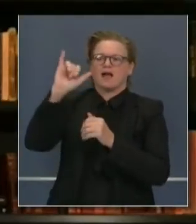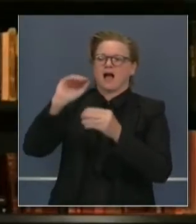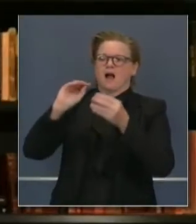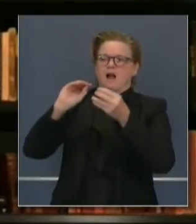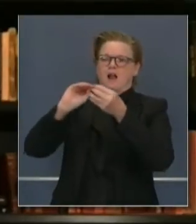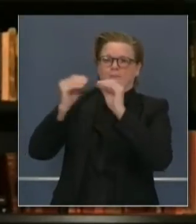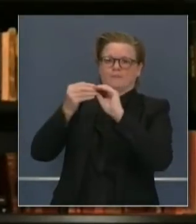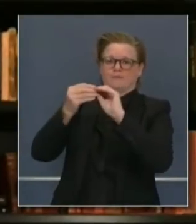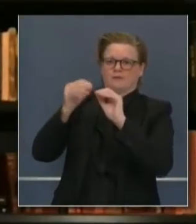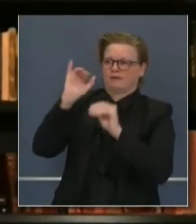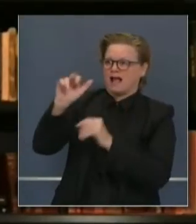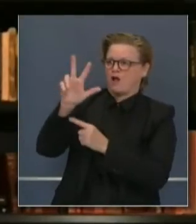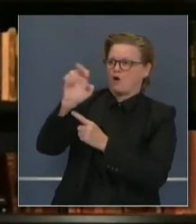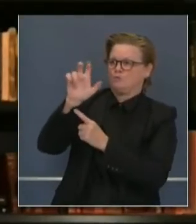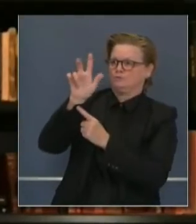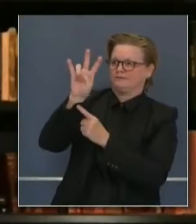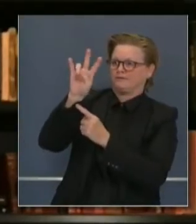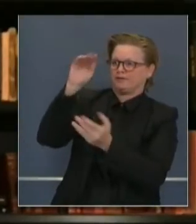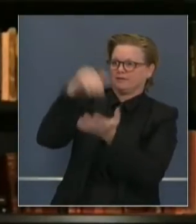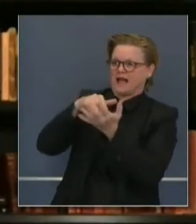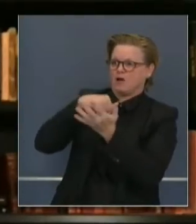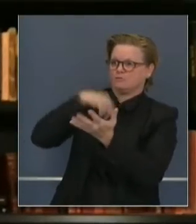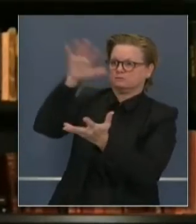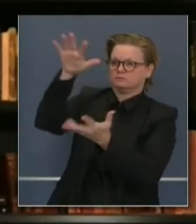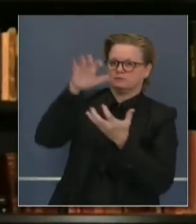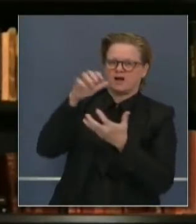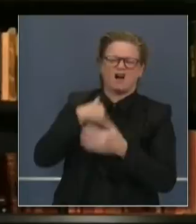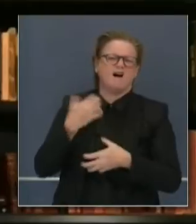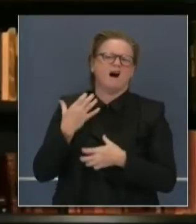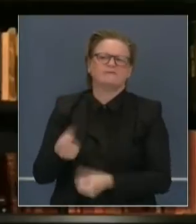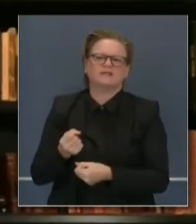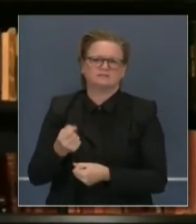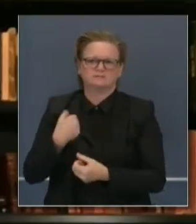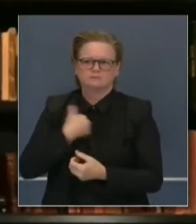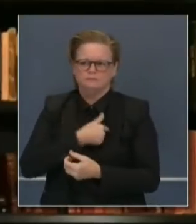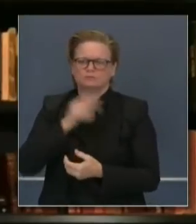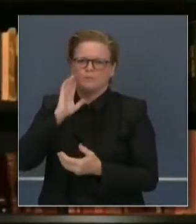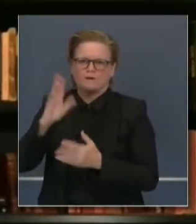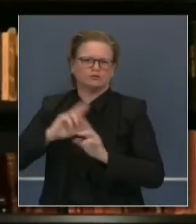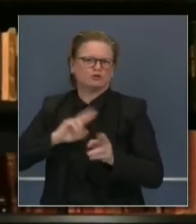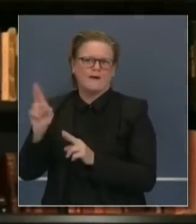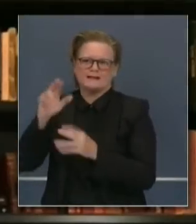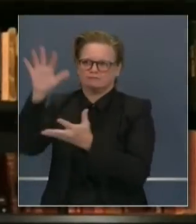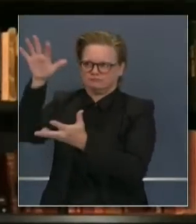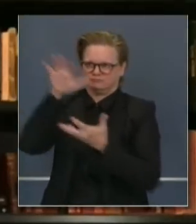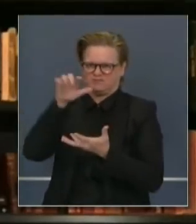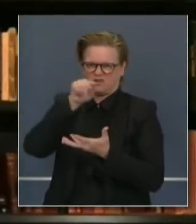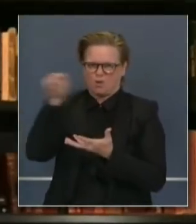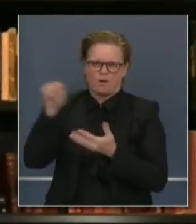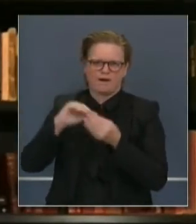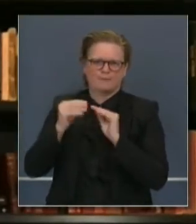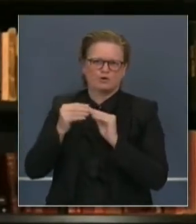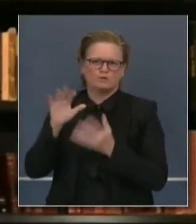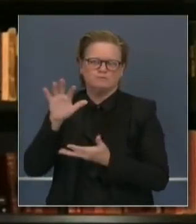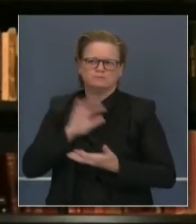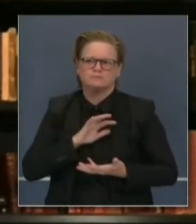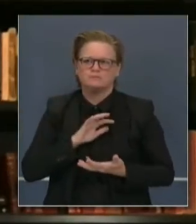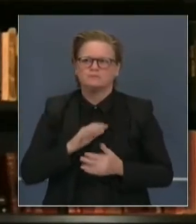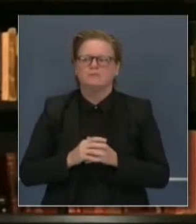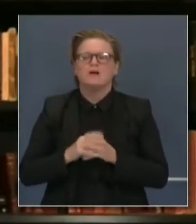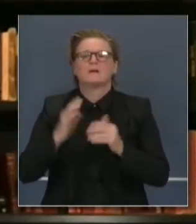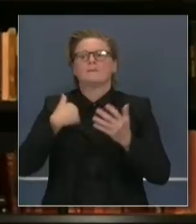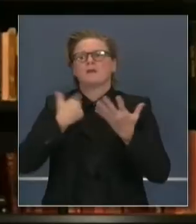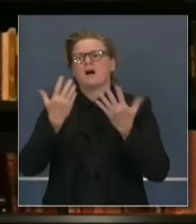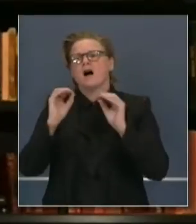surprise you to hear this from me. I think I implied it a moment ago, and thank you for this opportunity to be even more